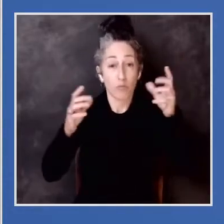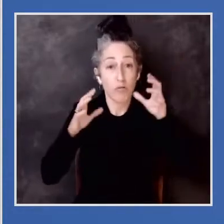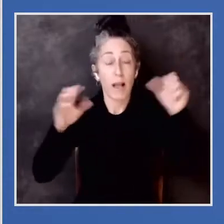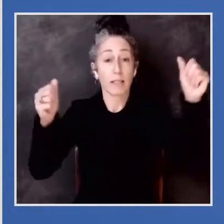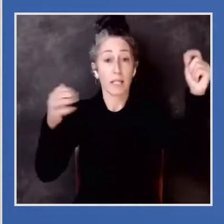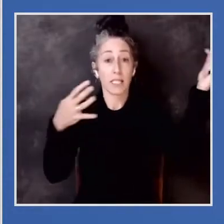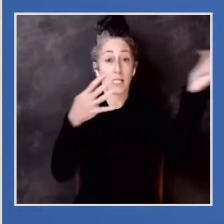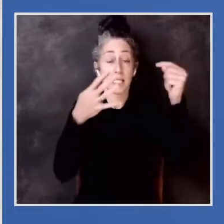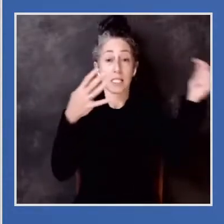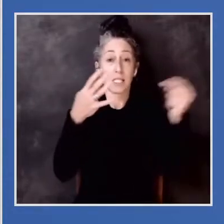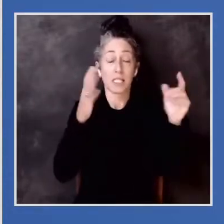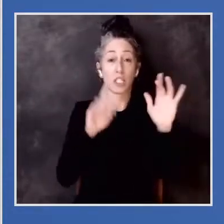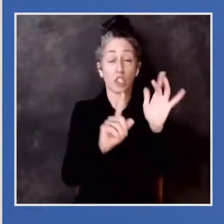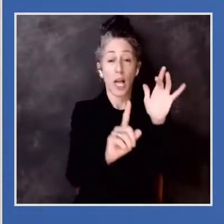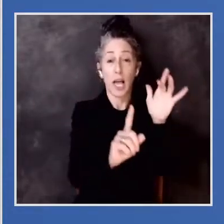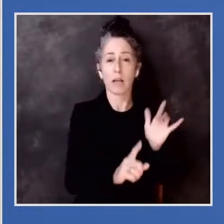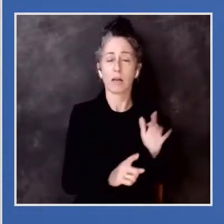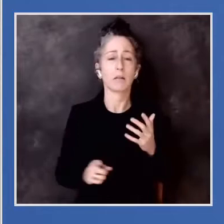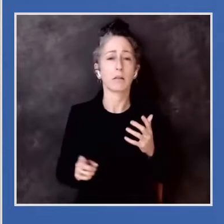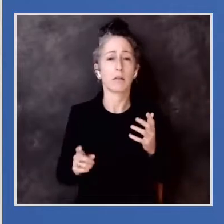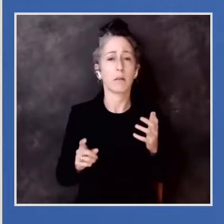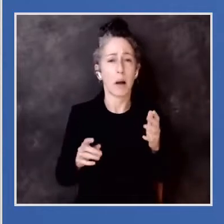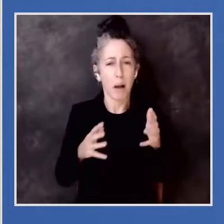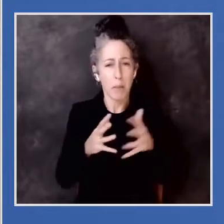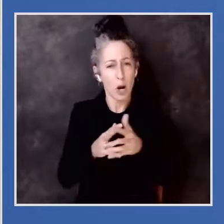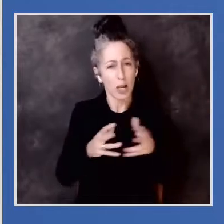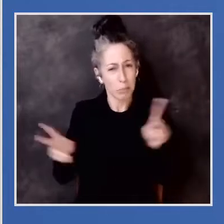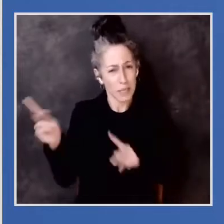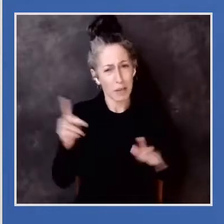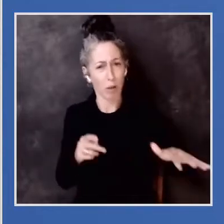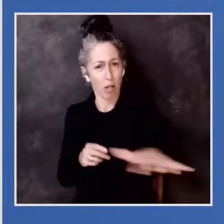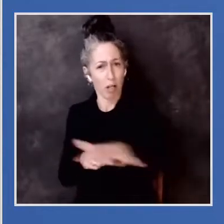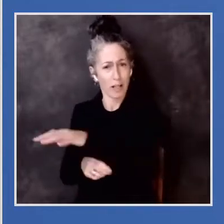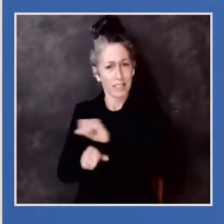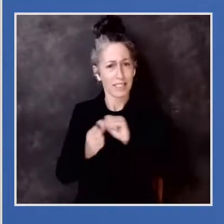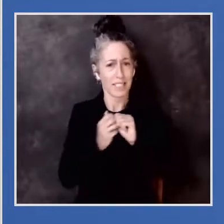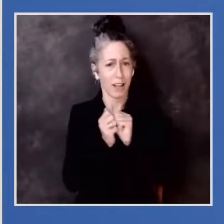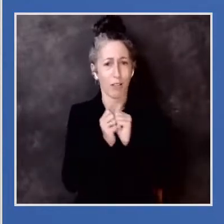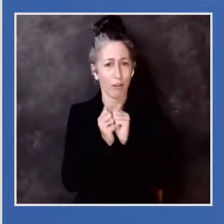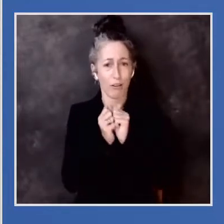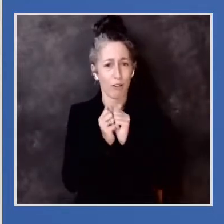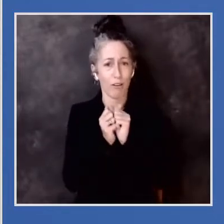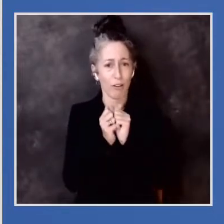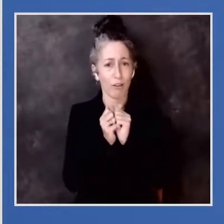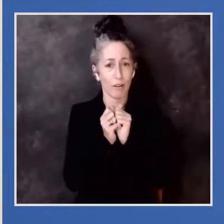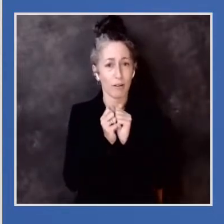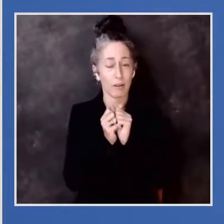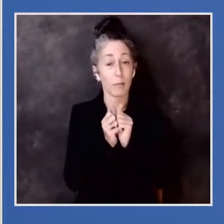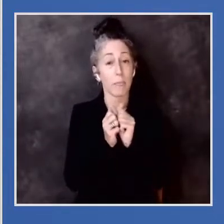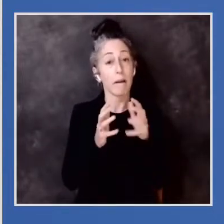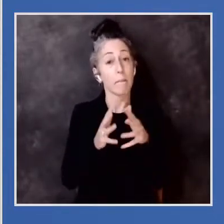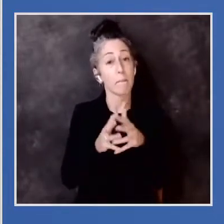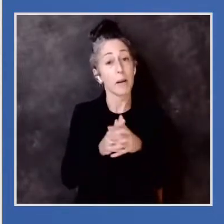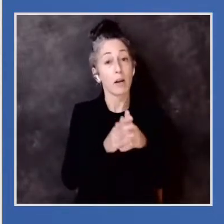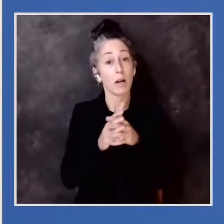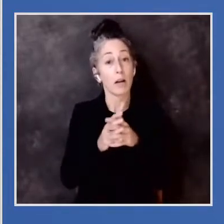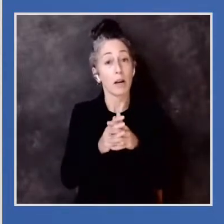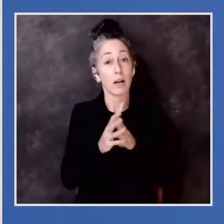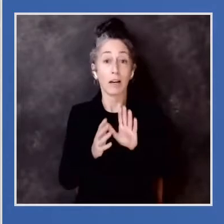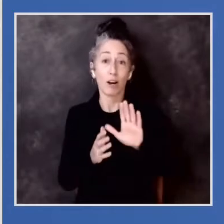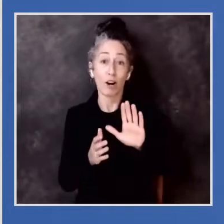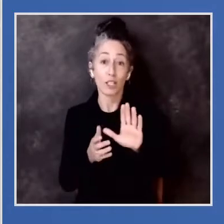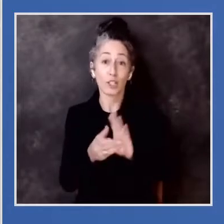us, together. I've long said the story of America is a story of ordinary people